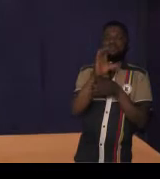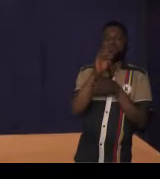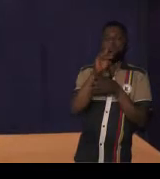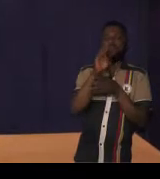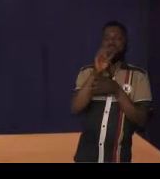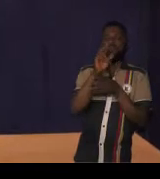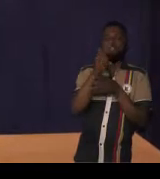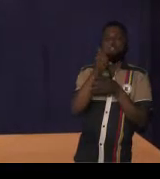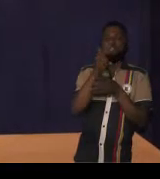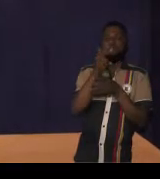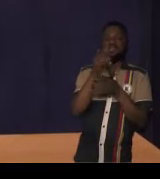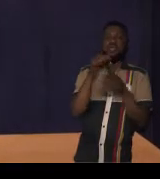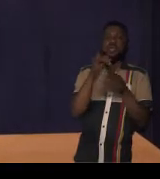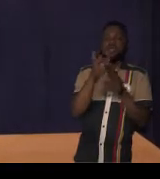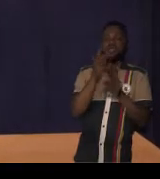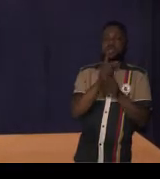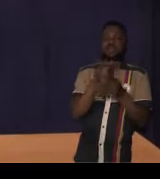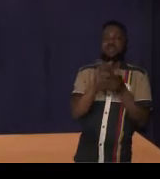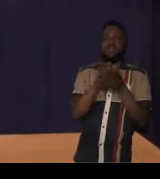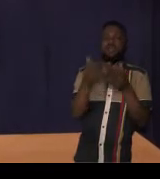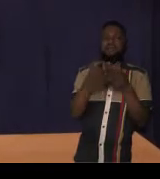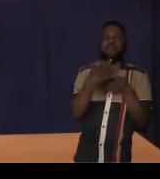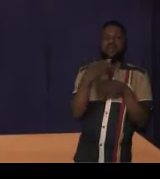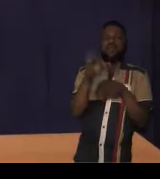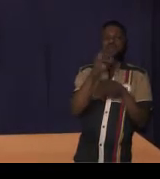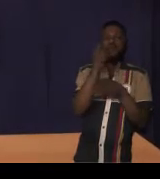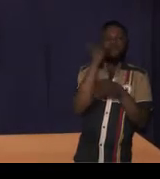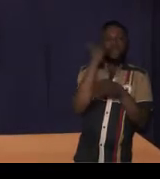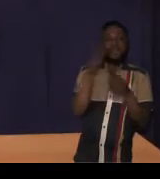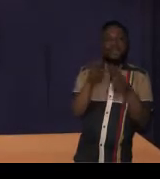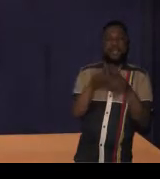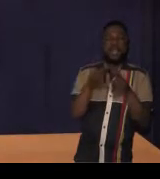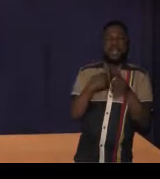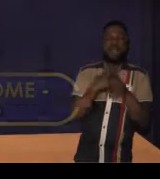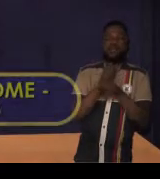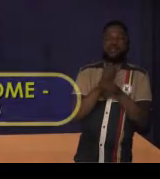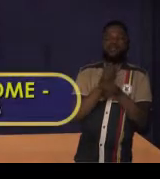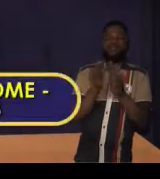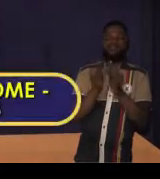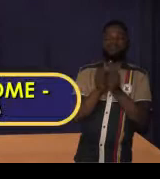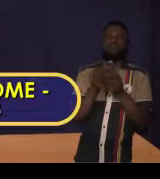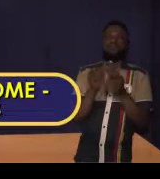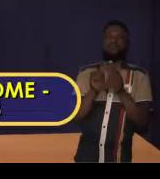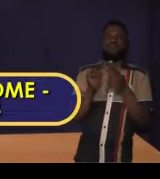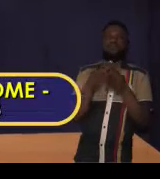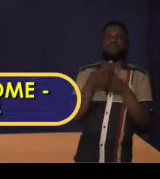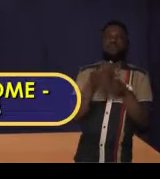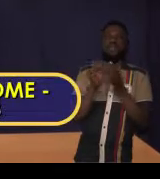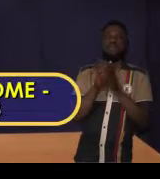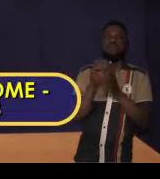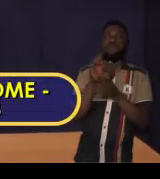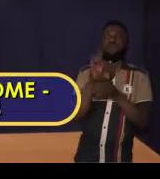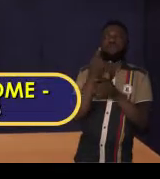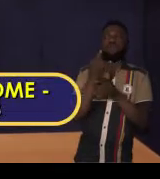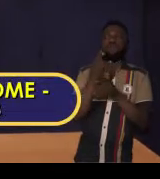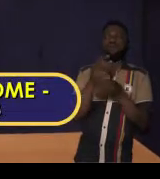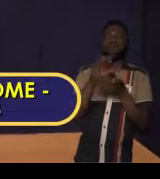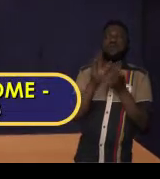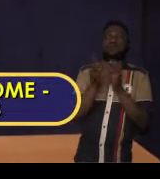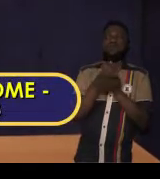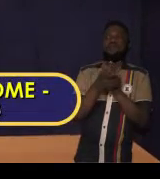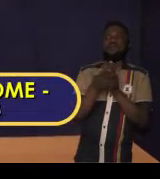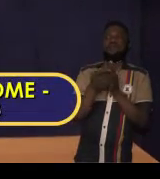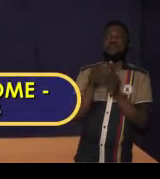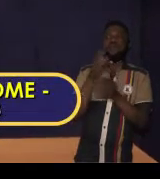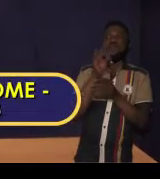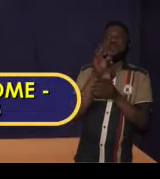centimeter cubes. So keep that at the back of your mind as we work with today's examples. The first one says we should